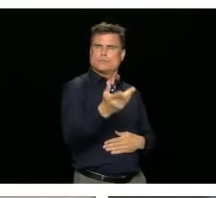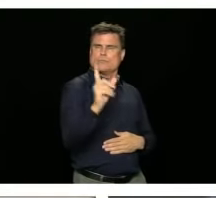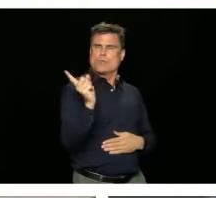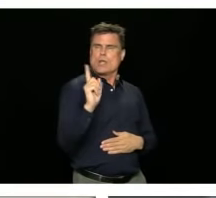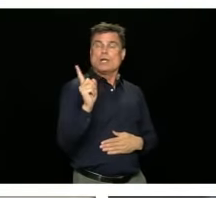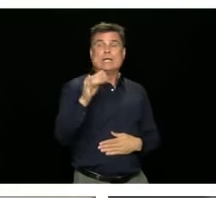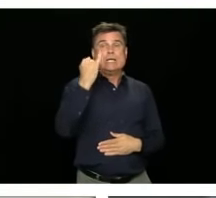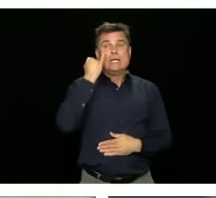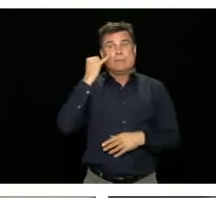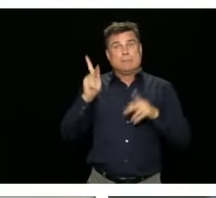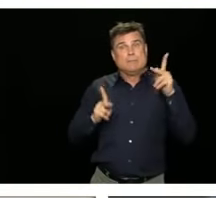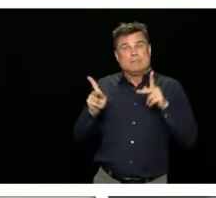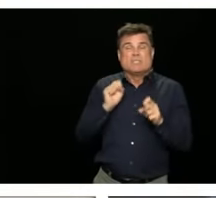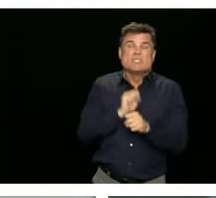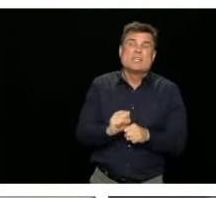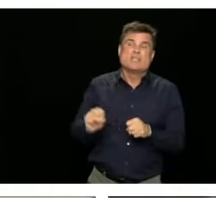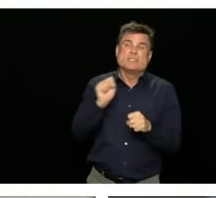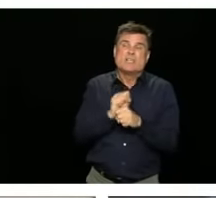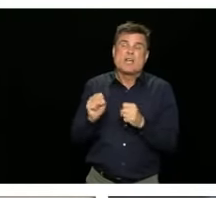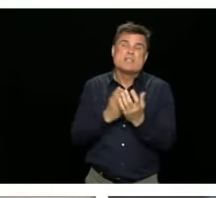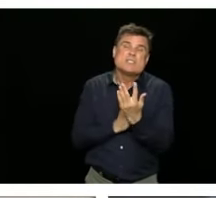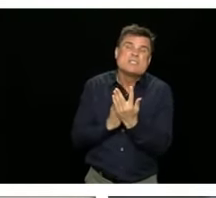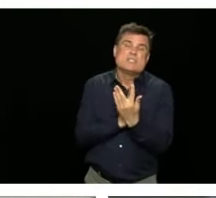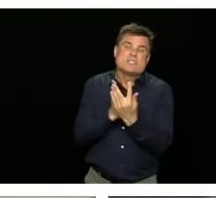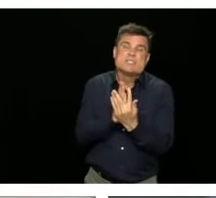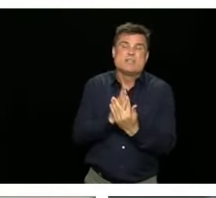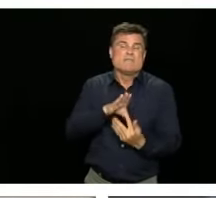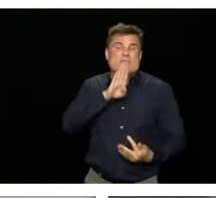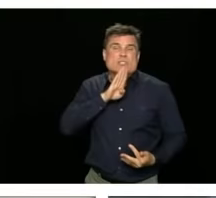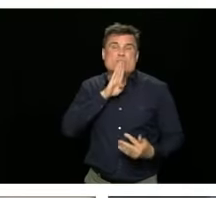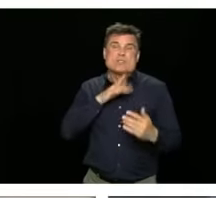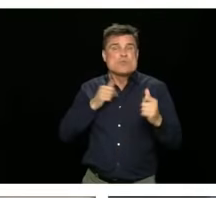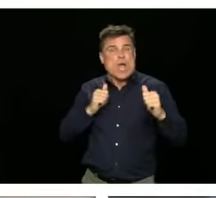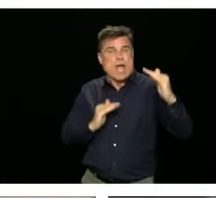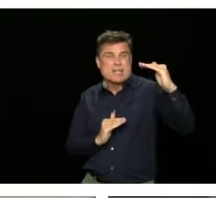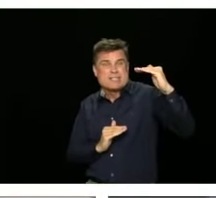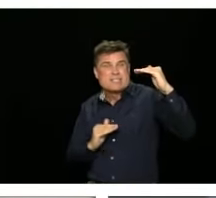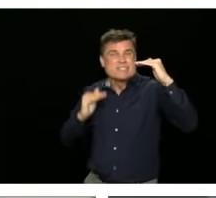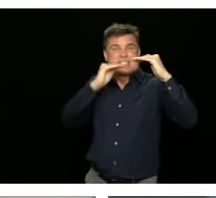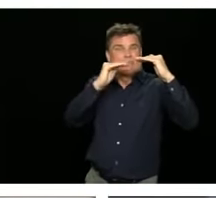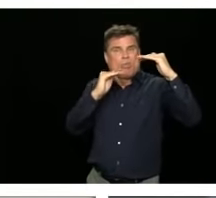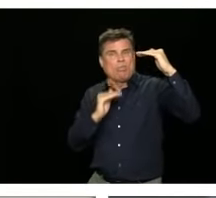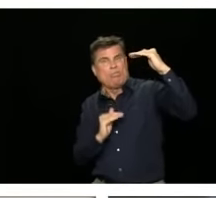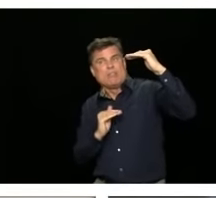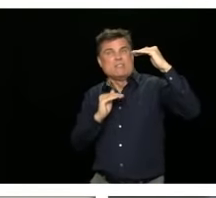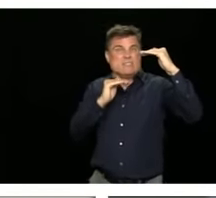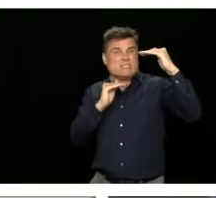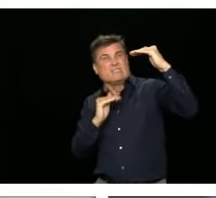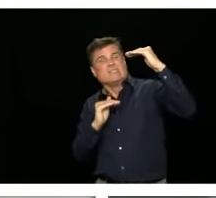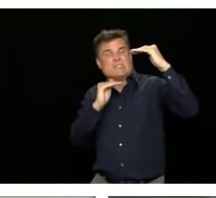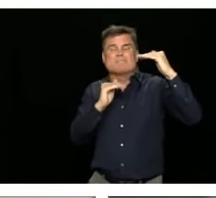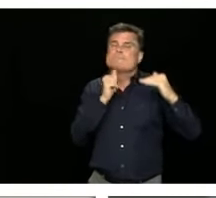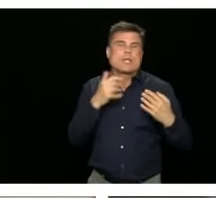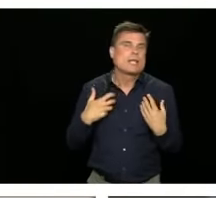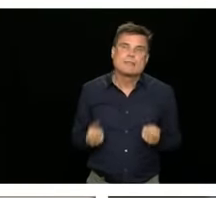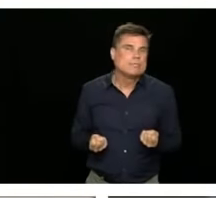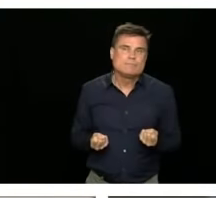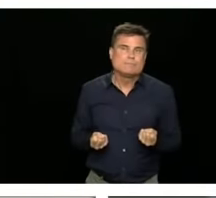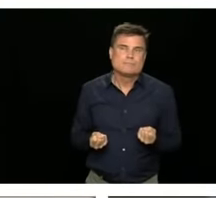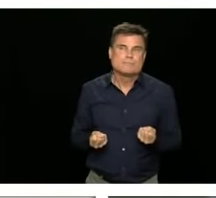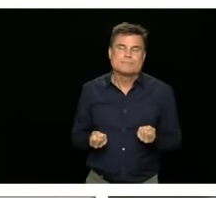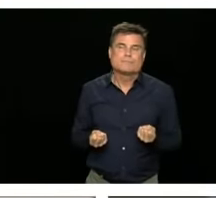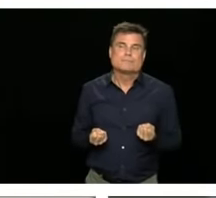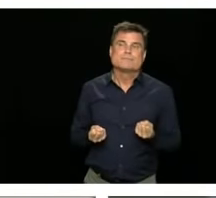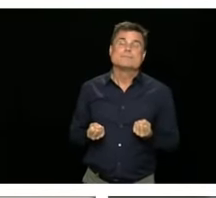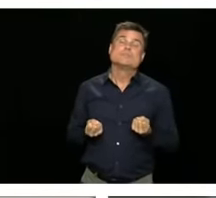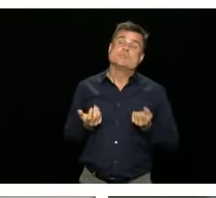these social security measures that have been defunded by neoliberal capitalism need to be refunded. Data is very clear.